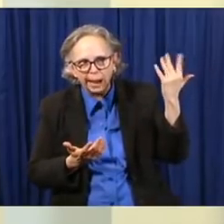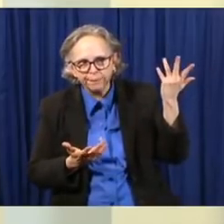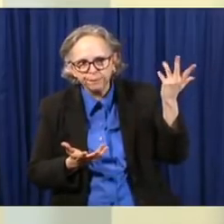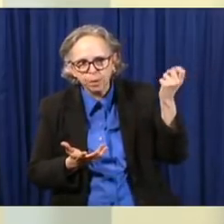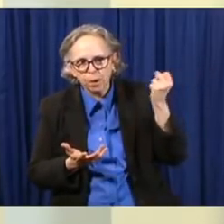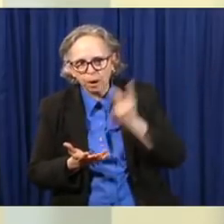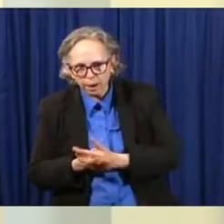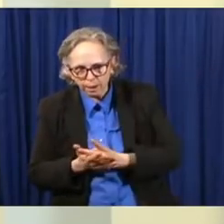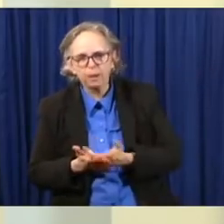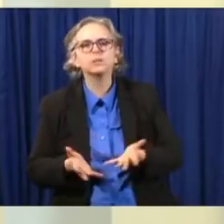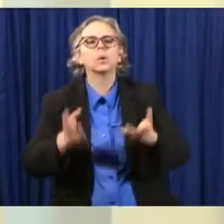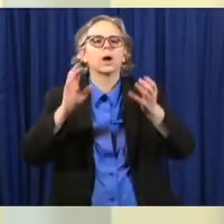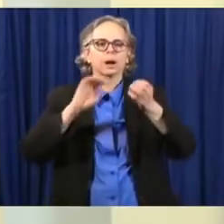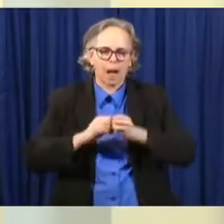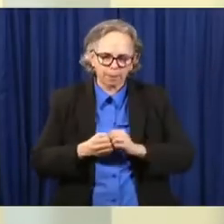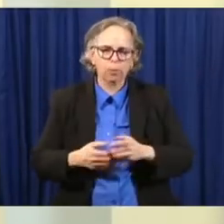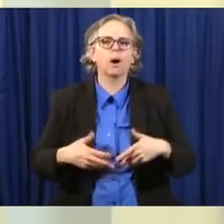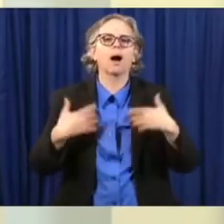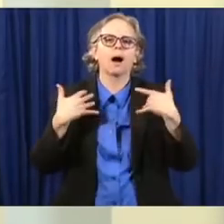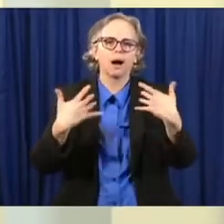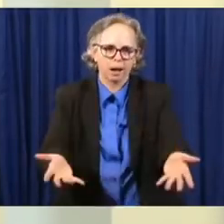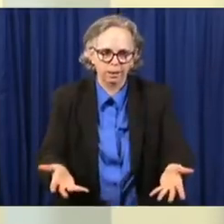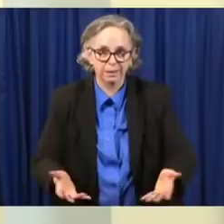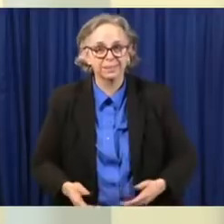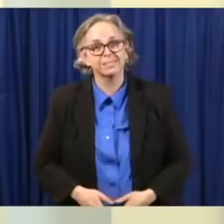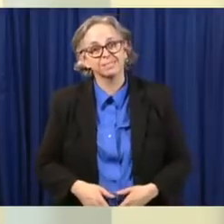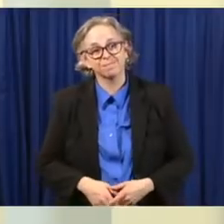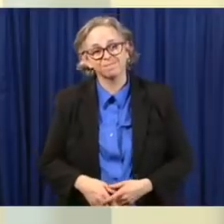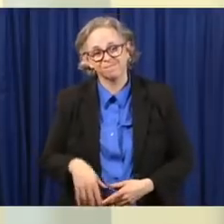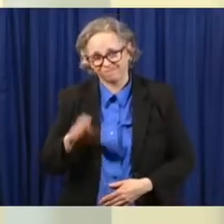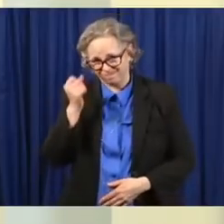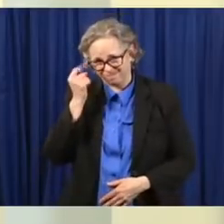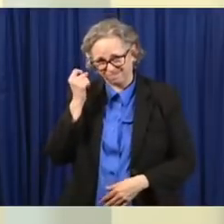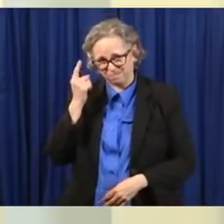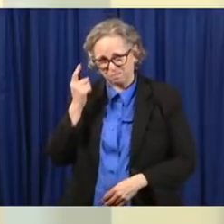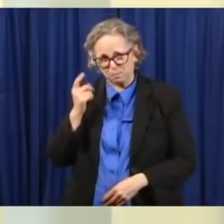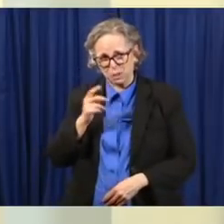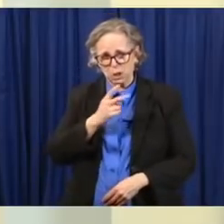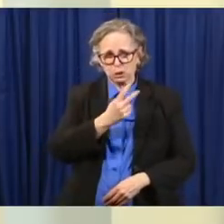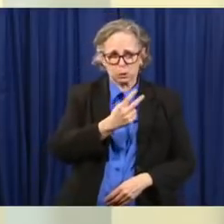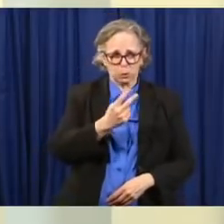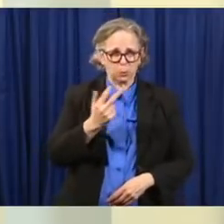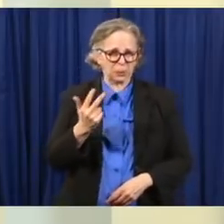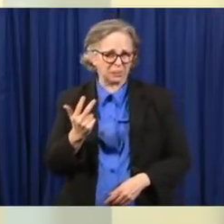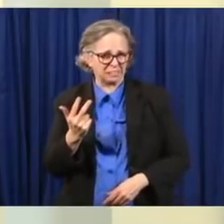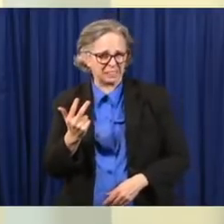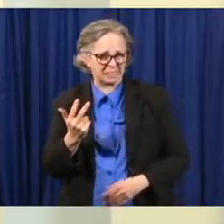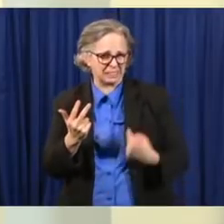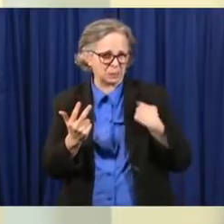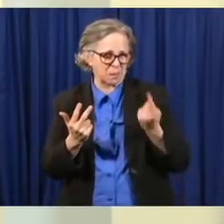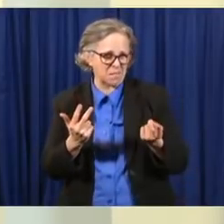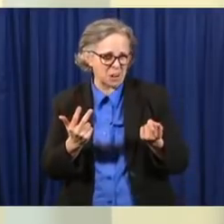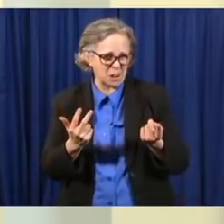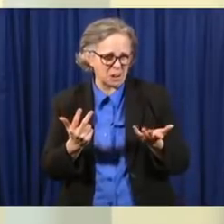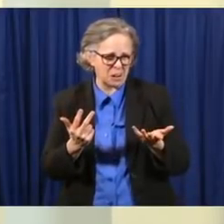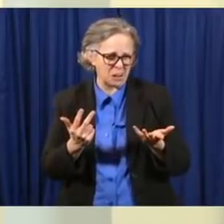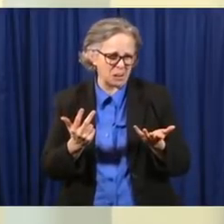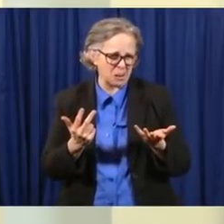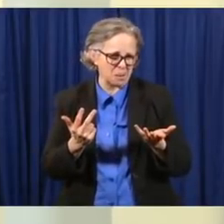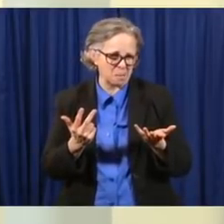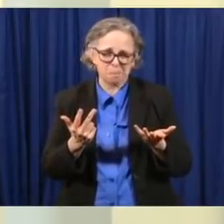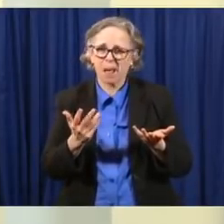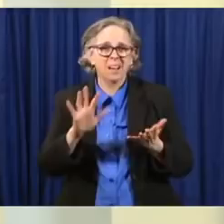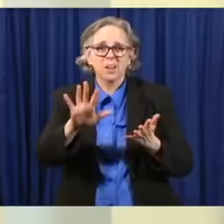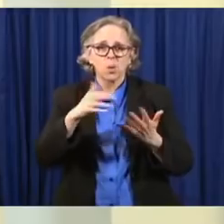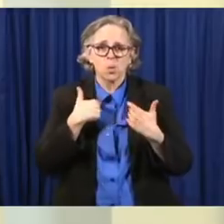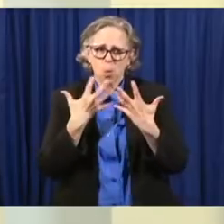it'll be 2 to 3 weeks, we hope, that we would know that. But the bottom line is most people haven't